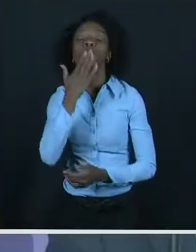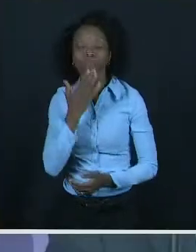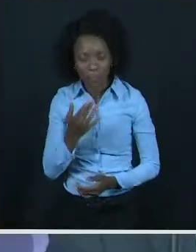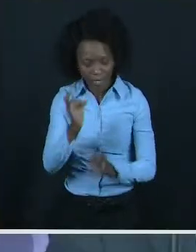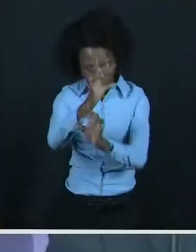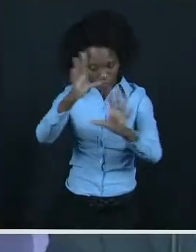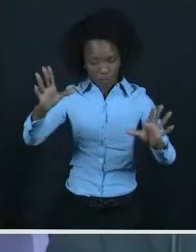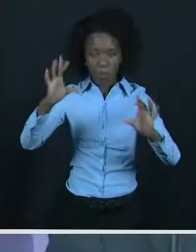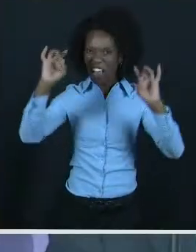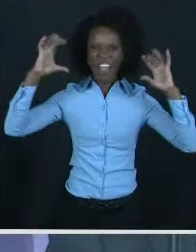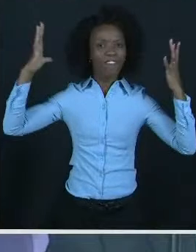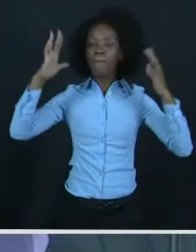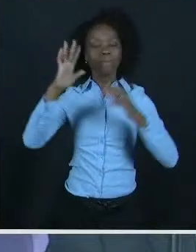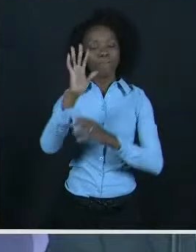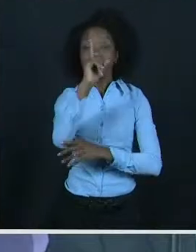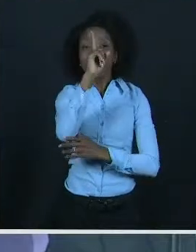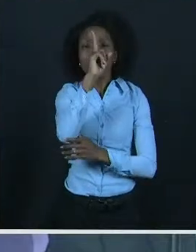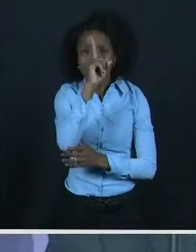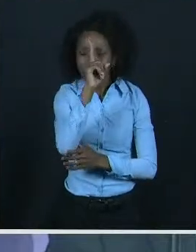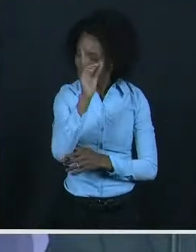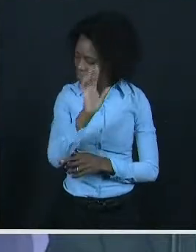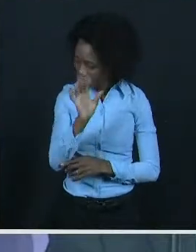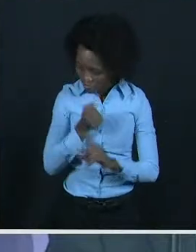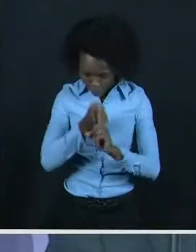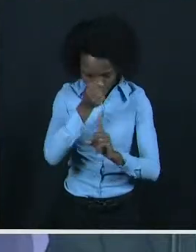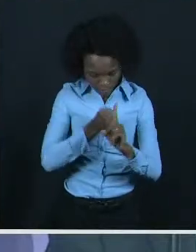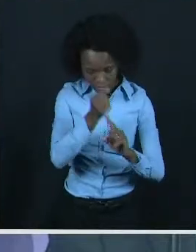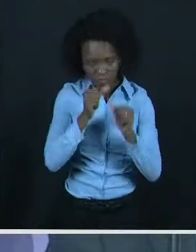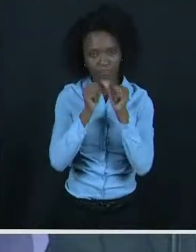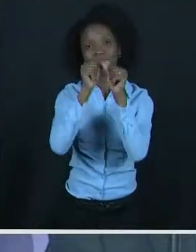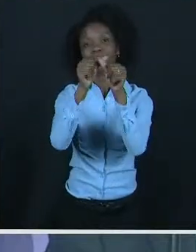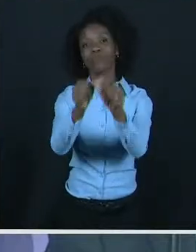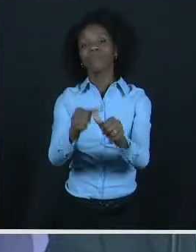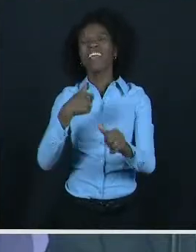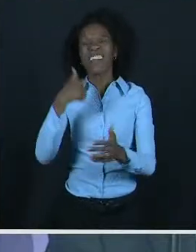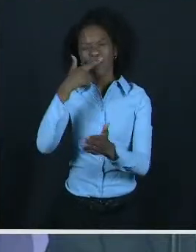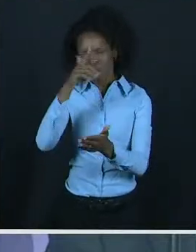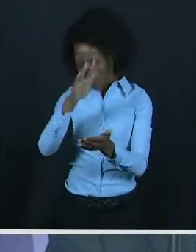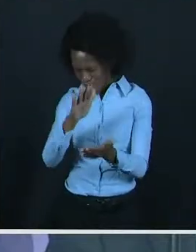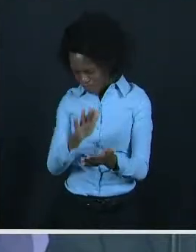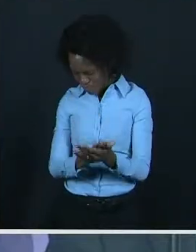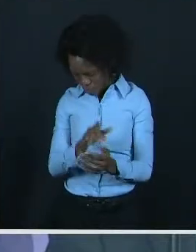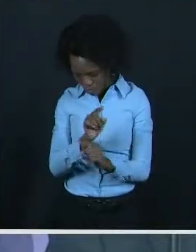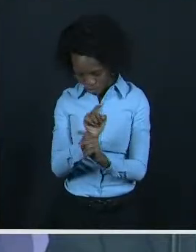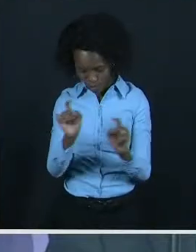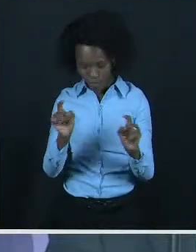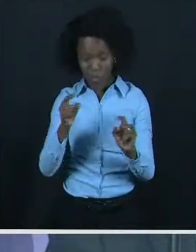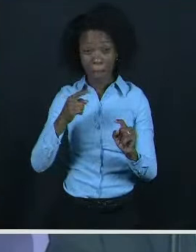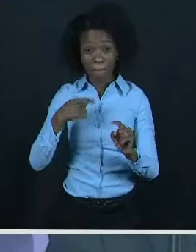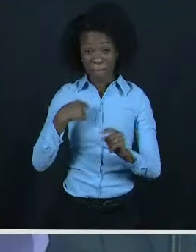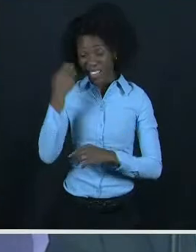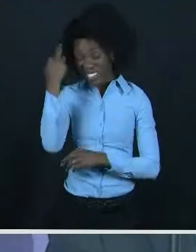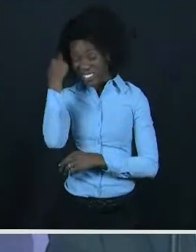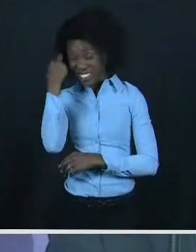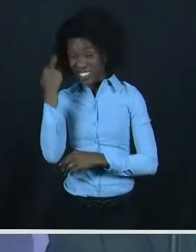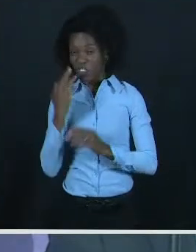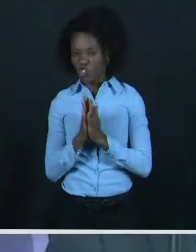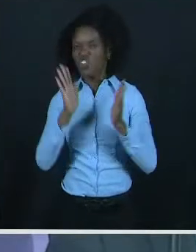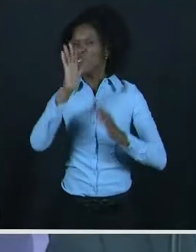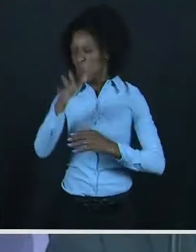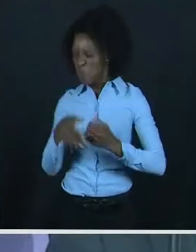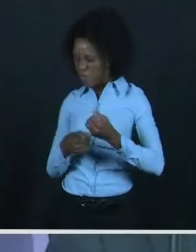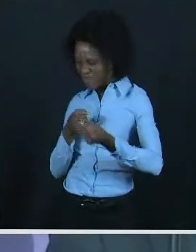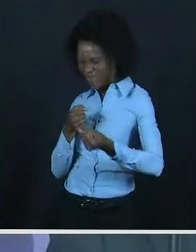be silent. Keep on fighting. And I promise you, I, as your Secretary General, will fight with